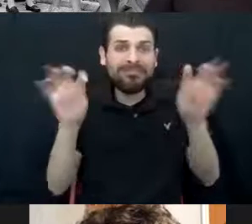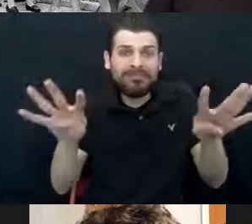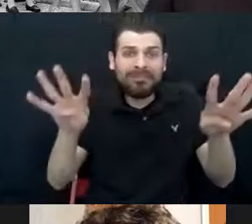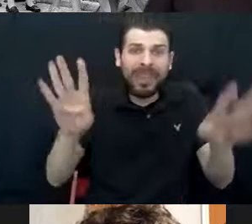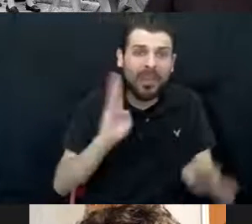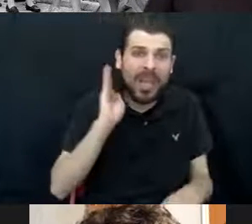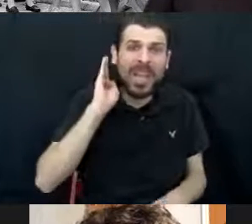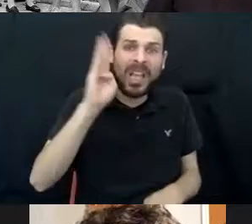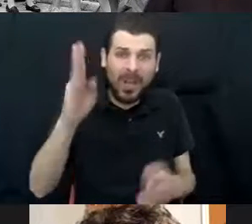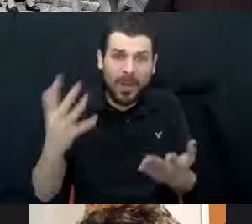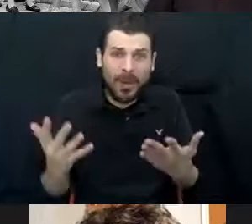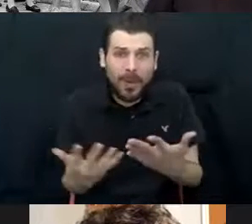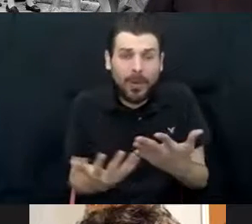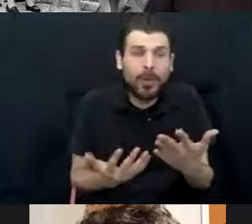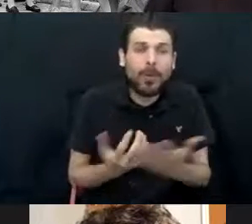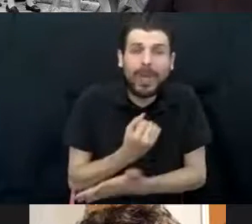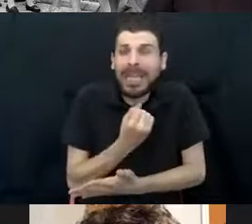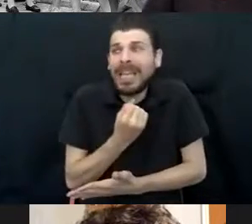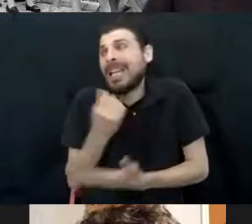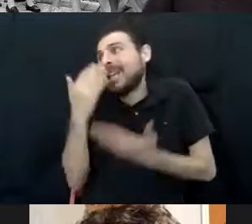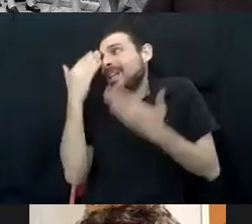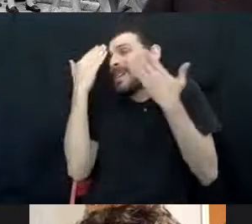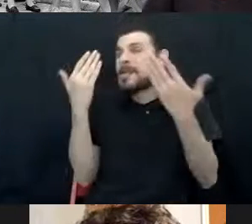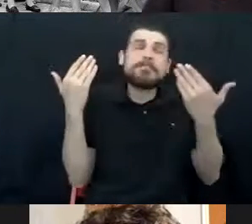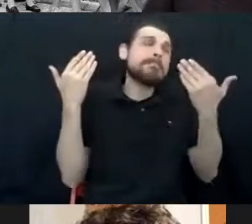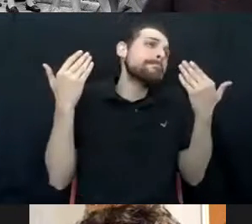win. Oh,